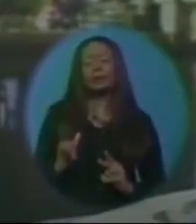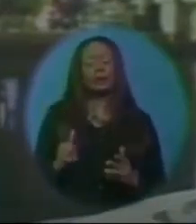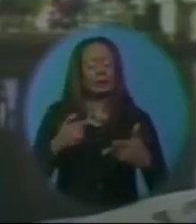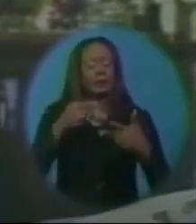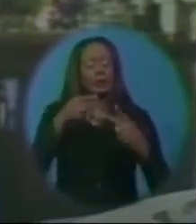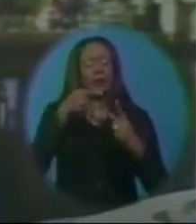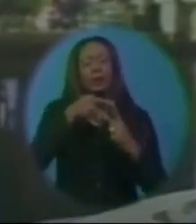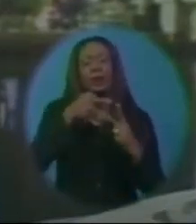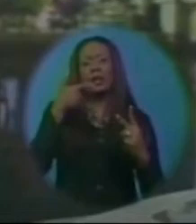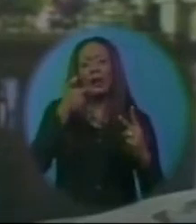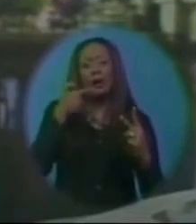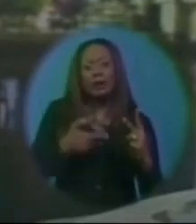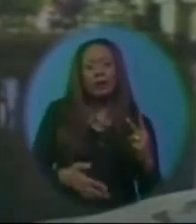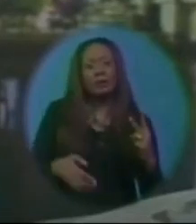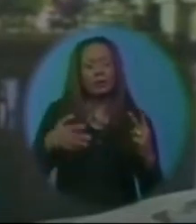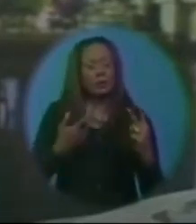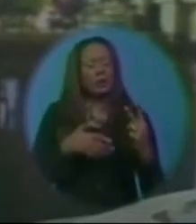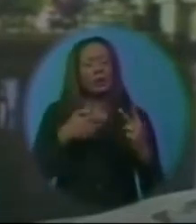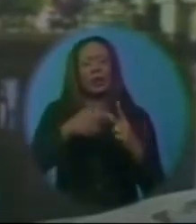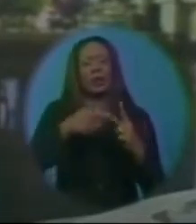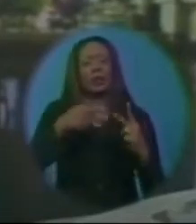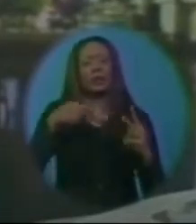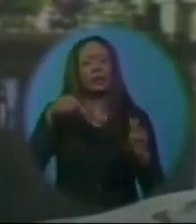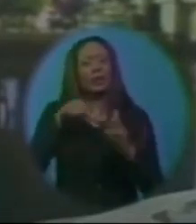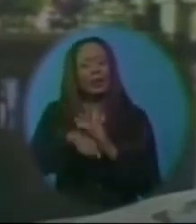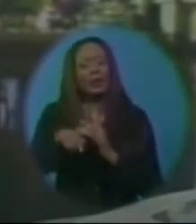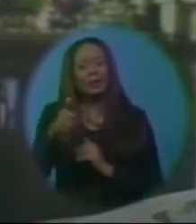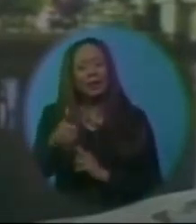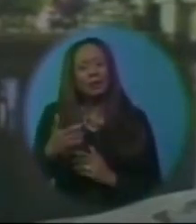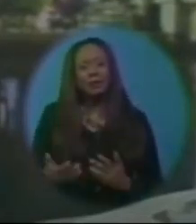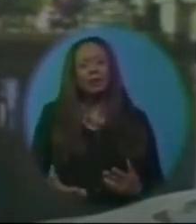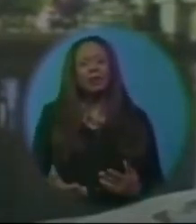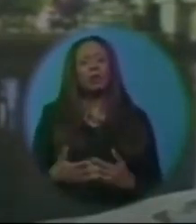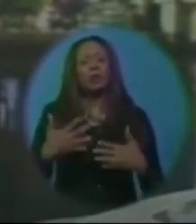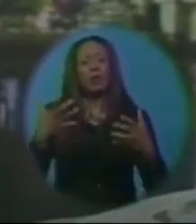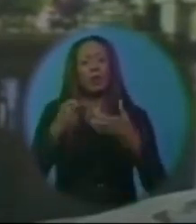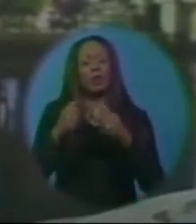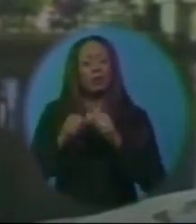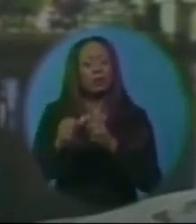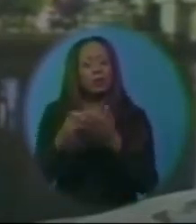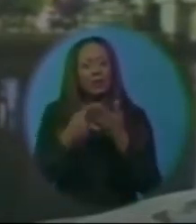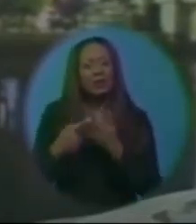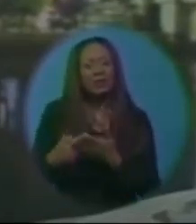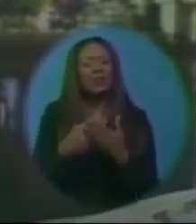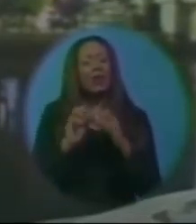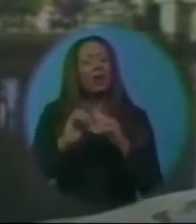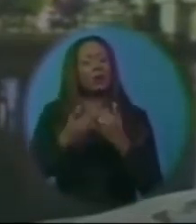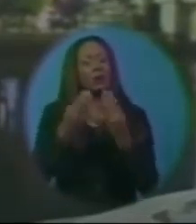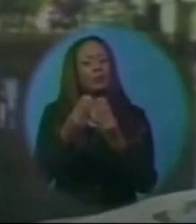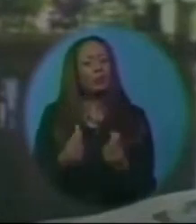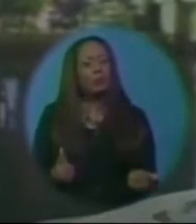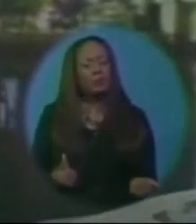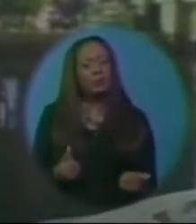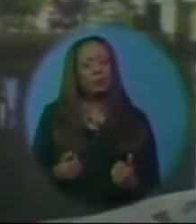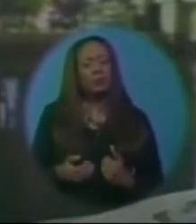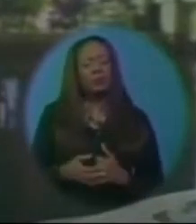suicide. Council members say they will continue discussions with the relevant authorities on possible solutions to these